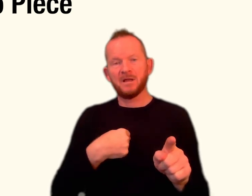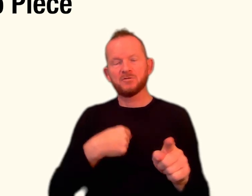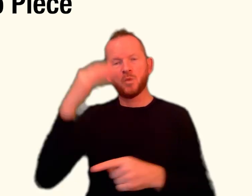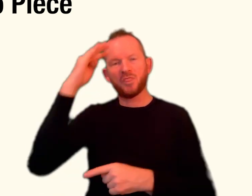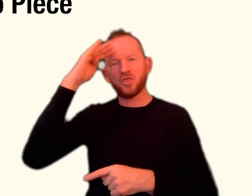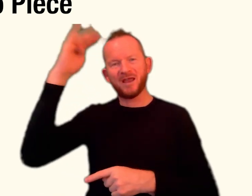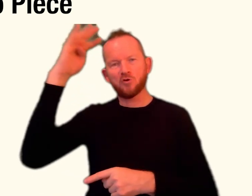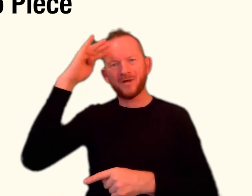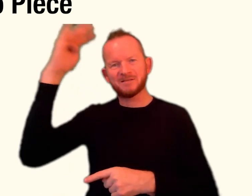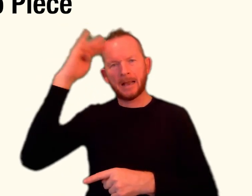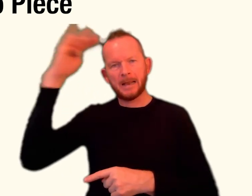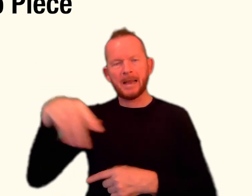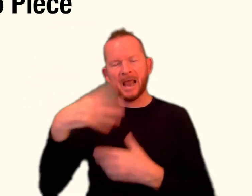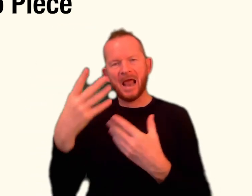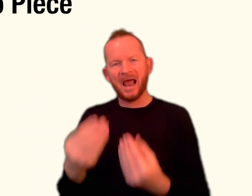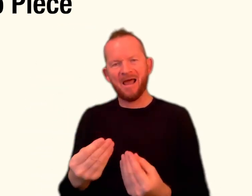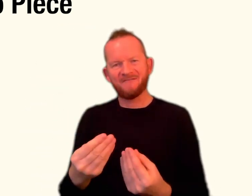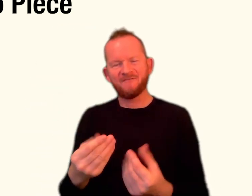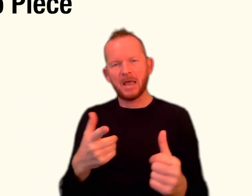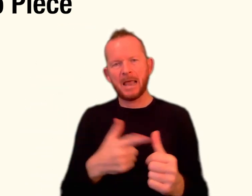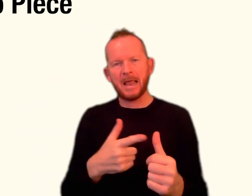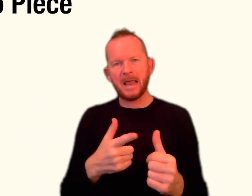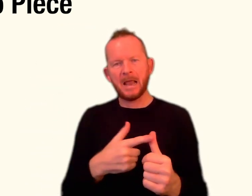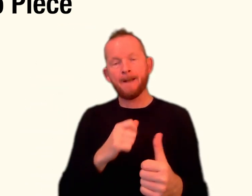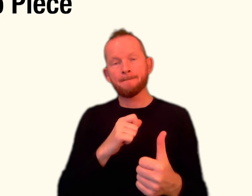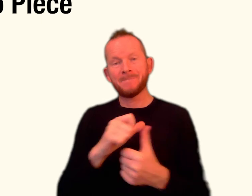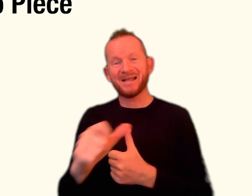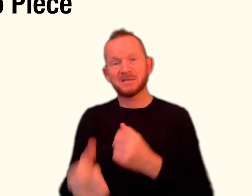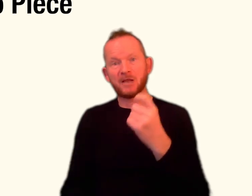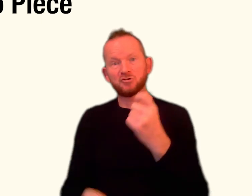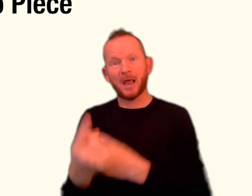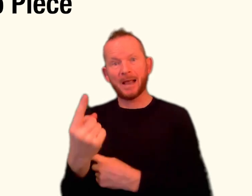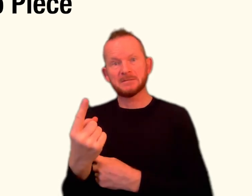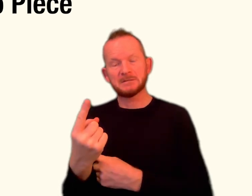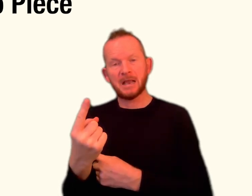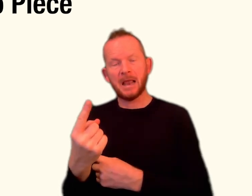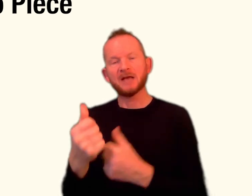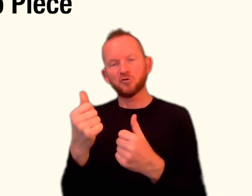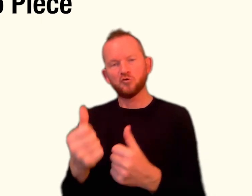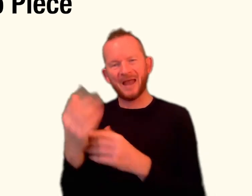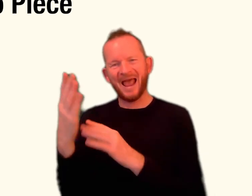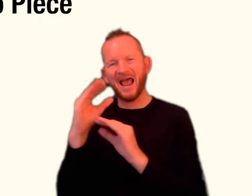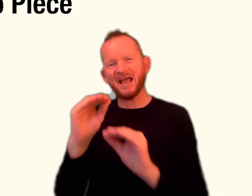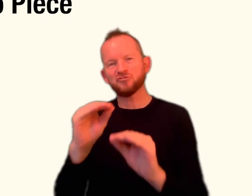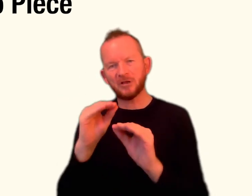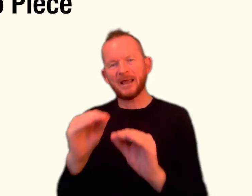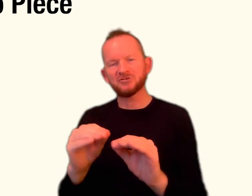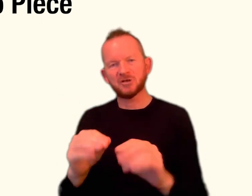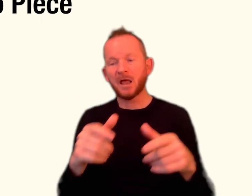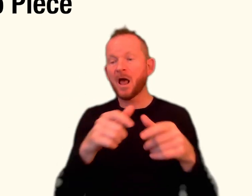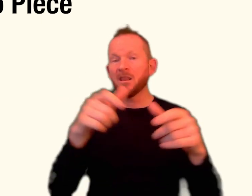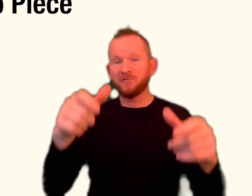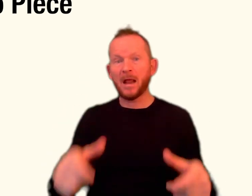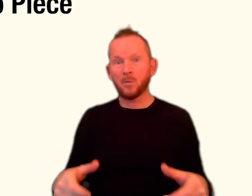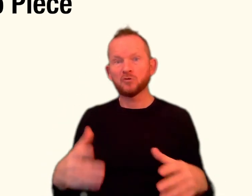theoretically have a better chance at a good education. The framework should be